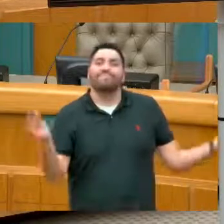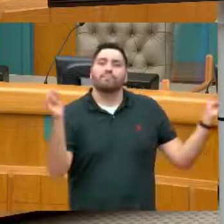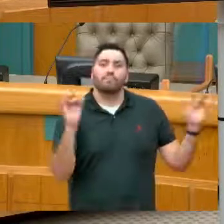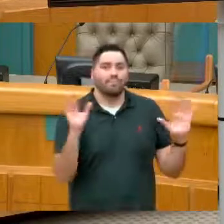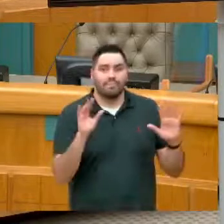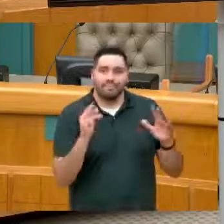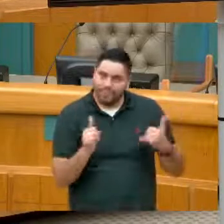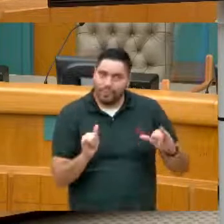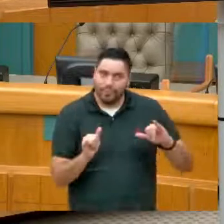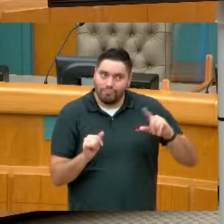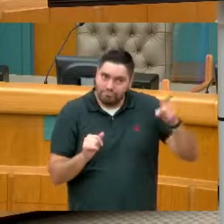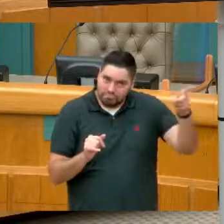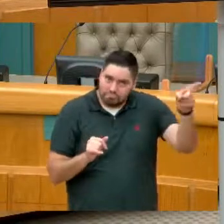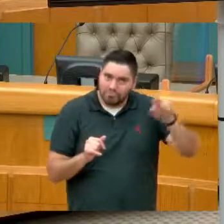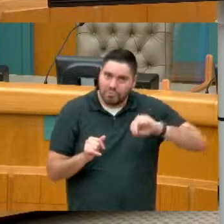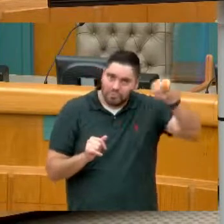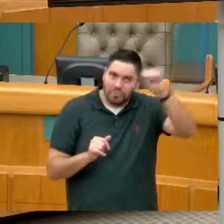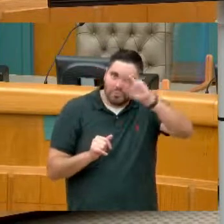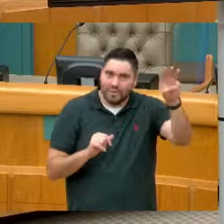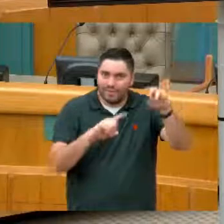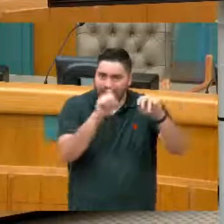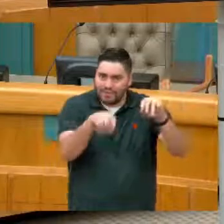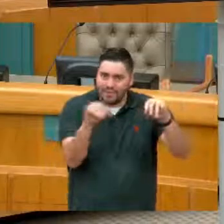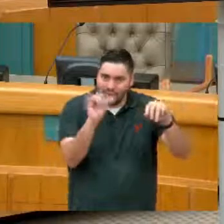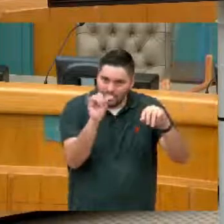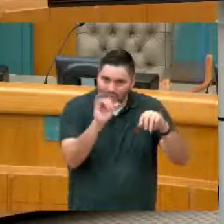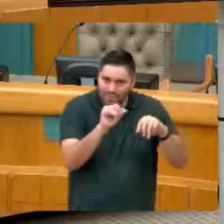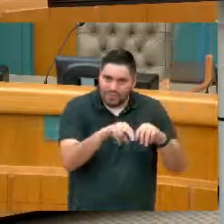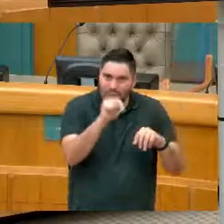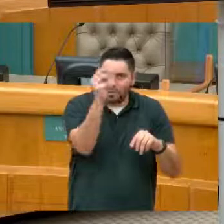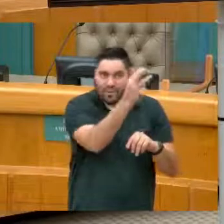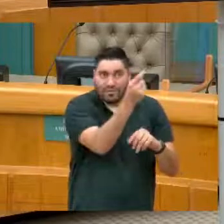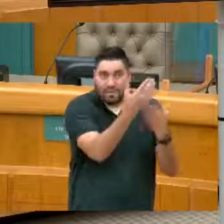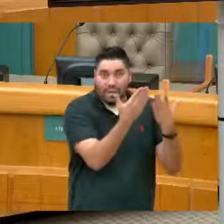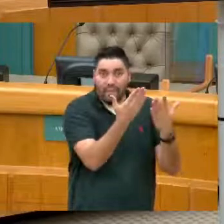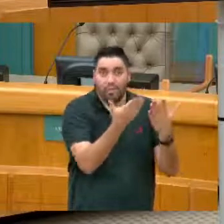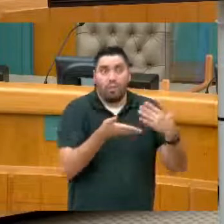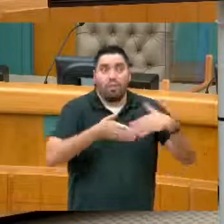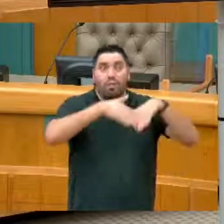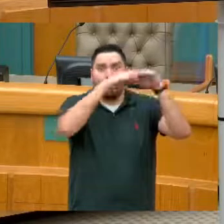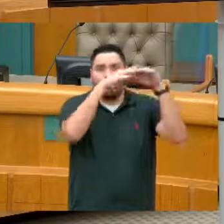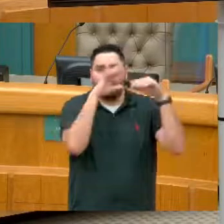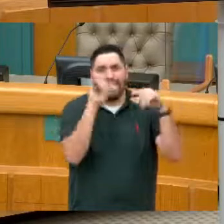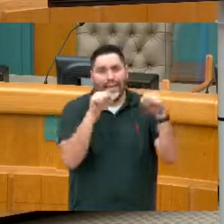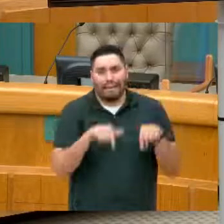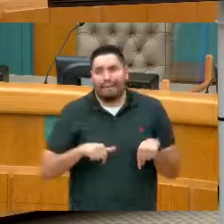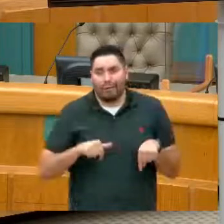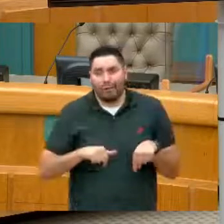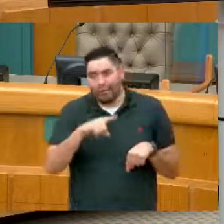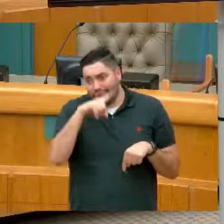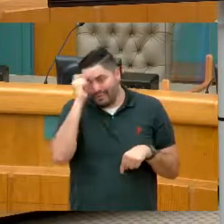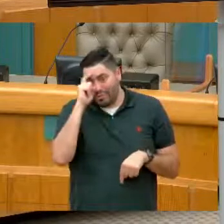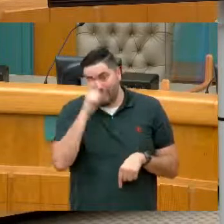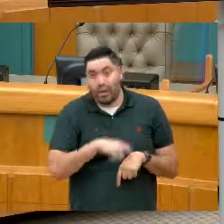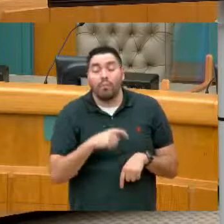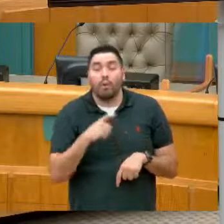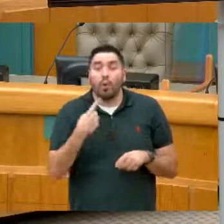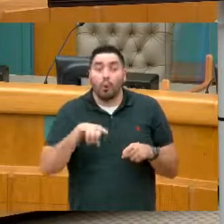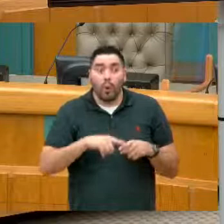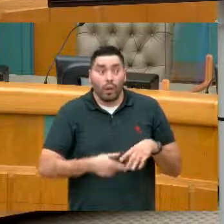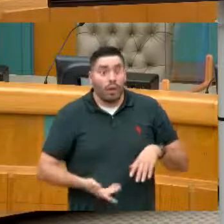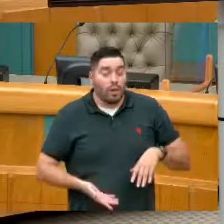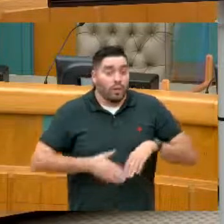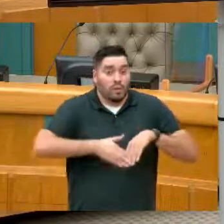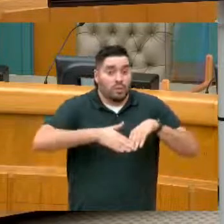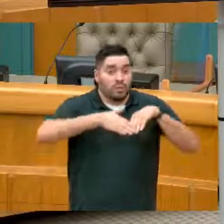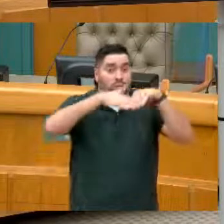occupancies and face-to-face schooling and things like that. And those things combined with COVID